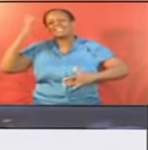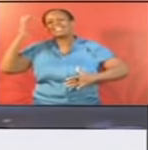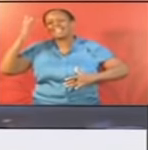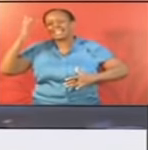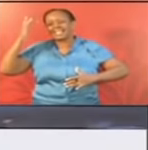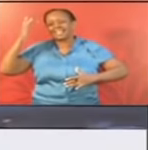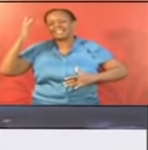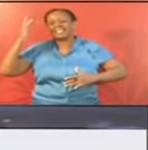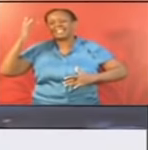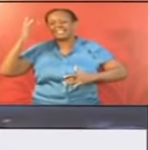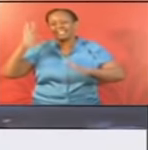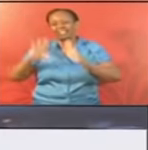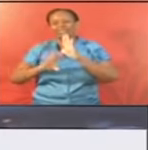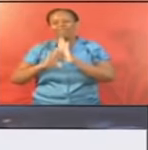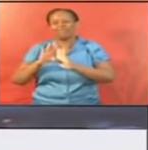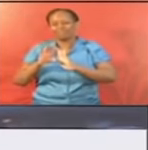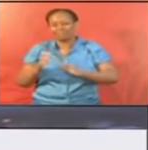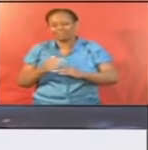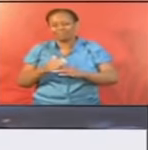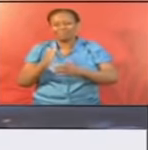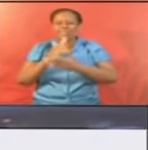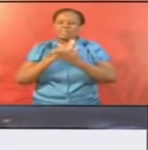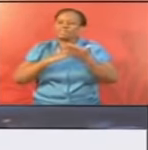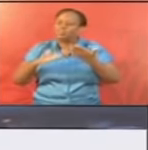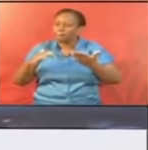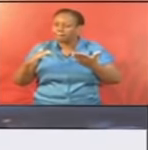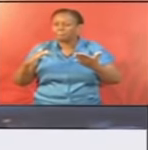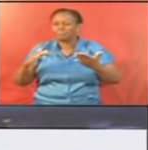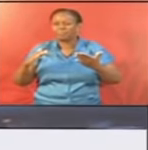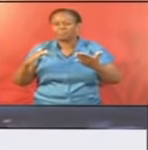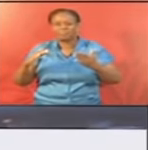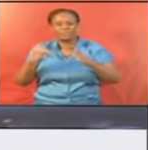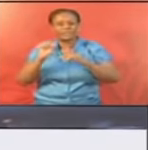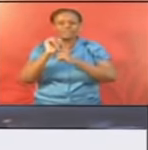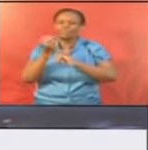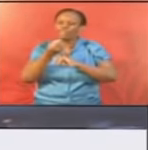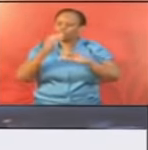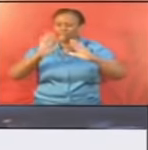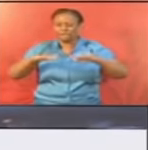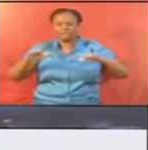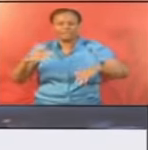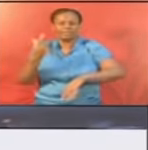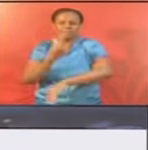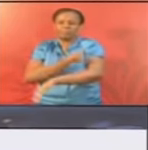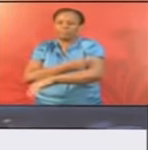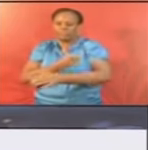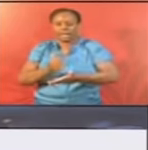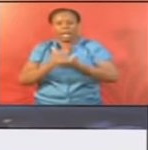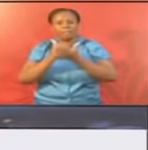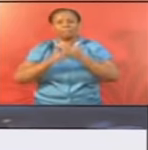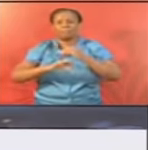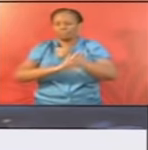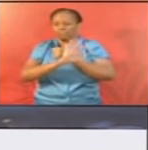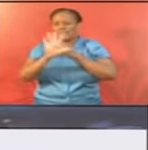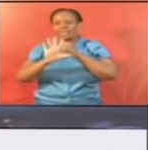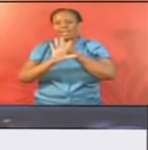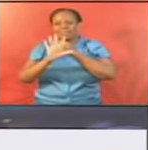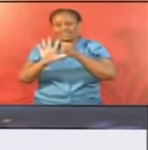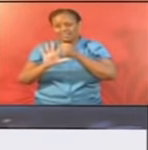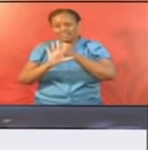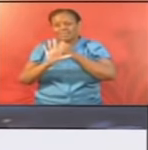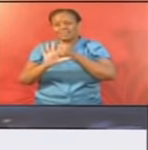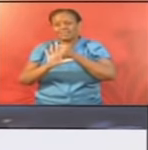eliminated completely, and others are close to extinction, primarily due to safe and effective